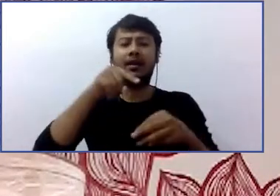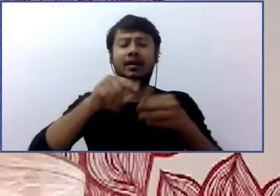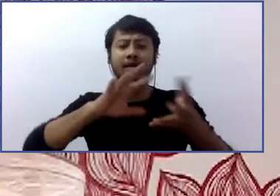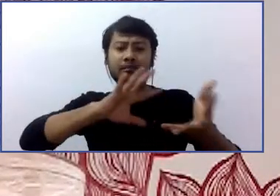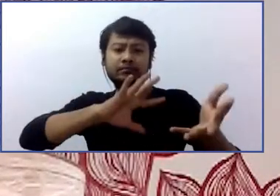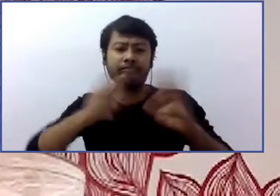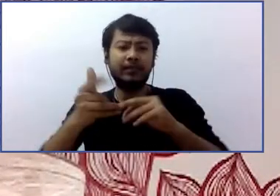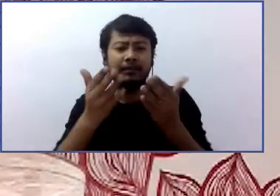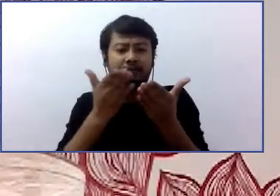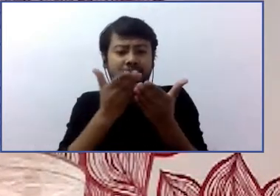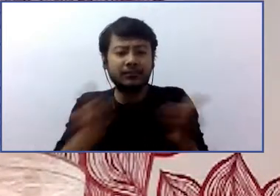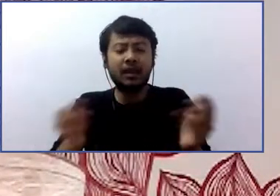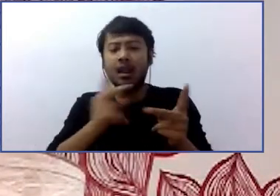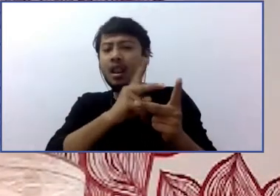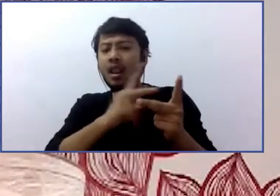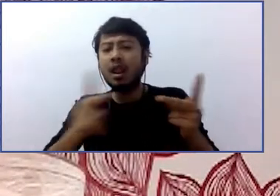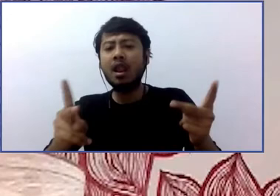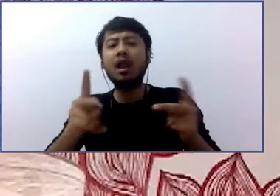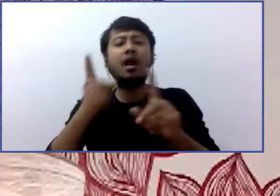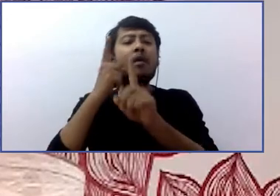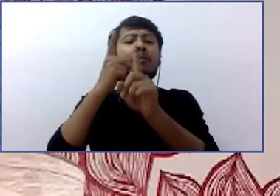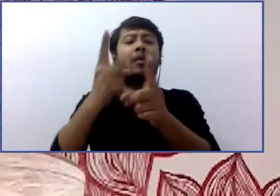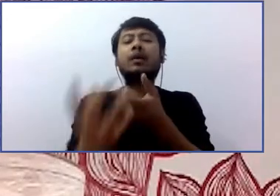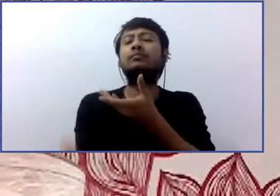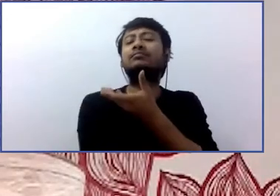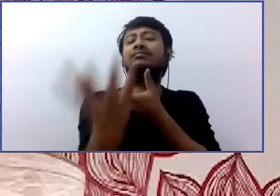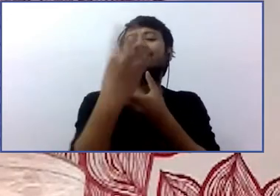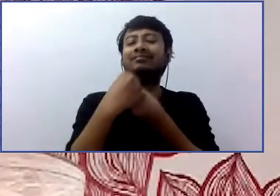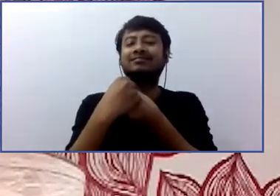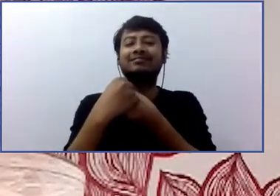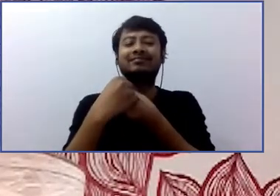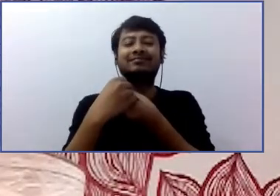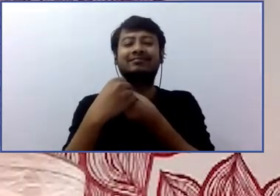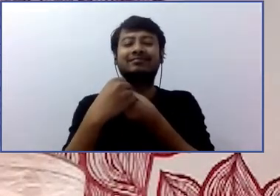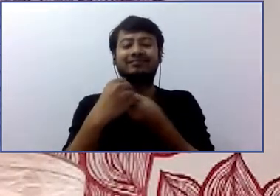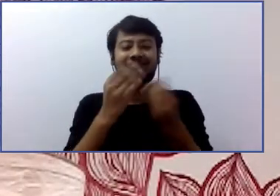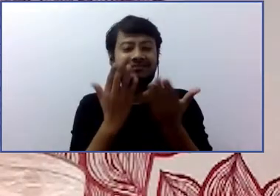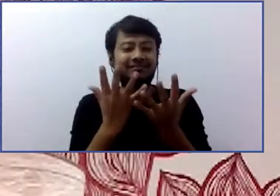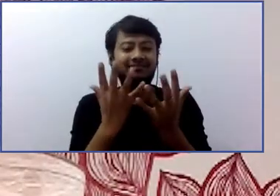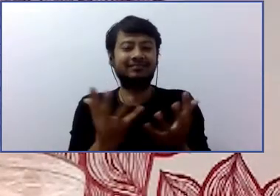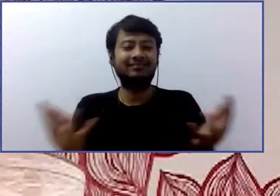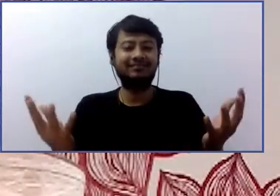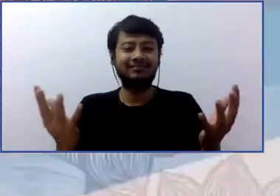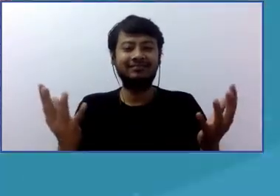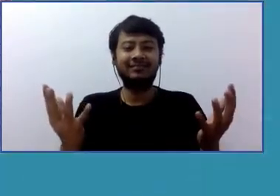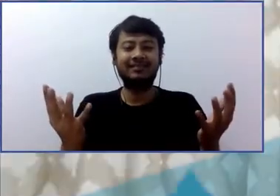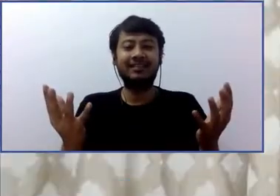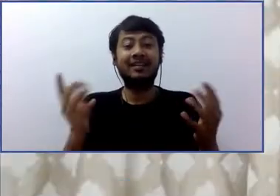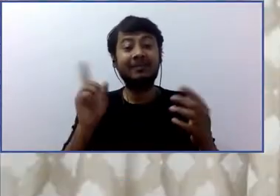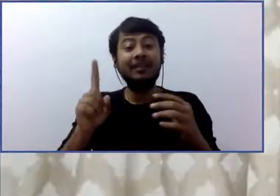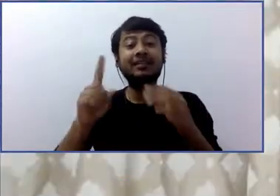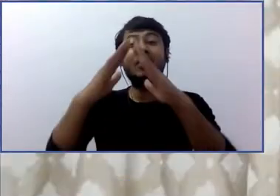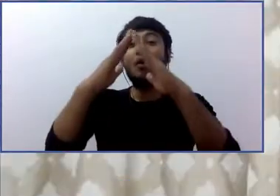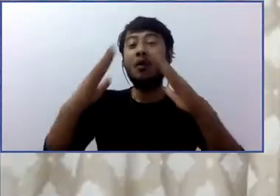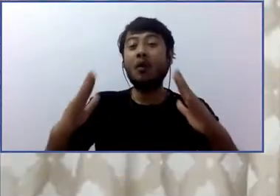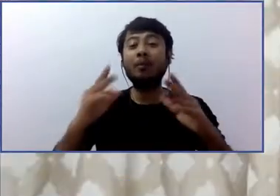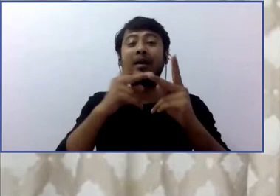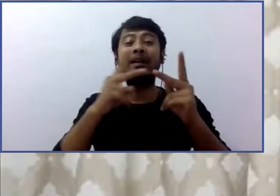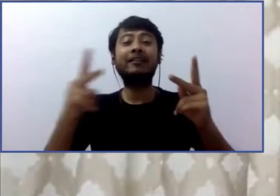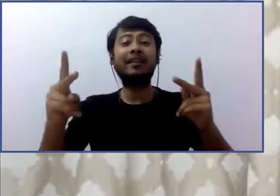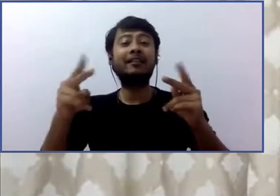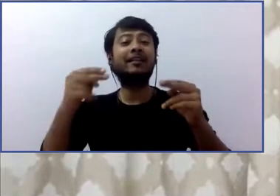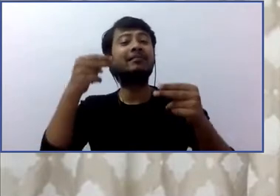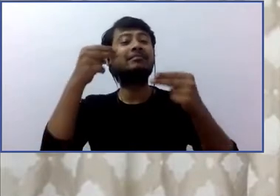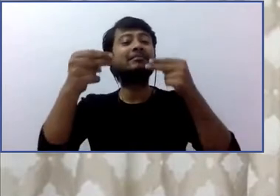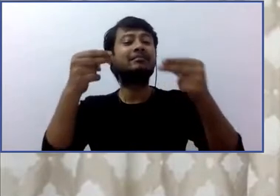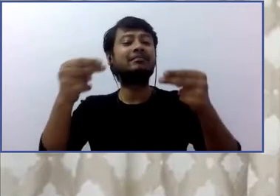emphasizing inclusion through our products and be a familiar name in Indian homes and hearts. We believe the key to